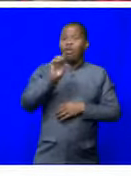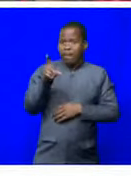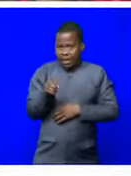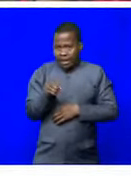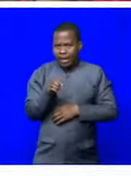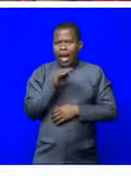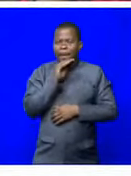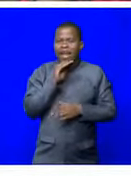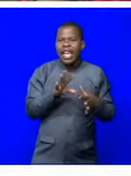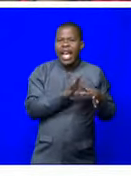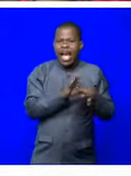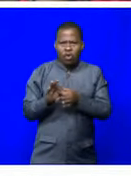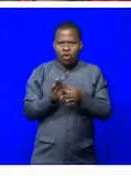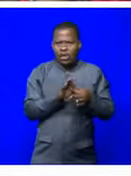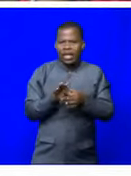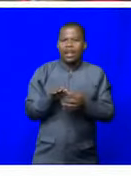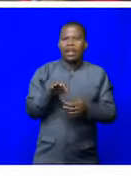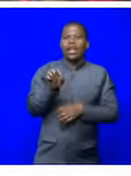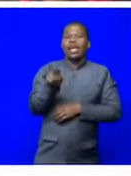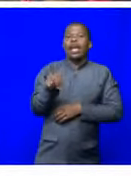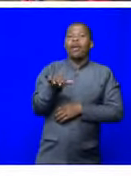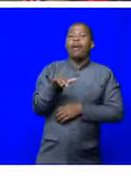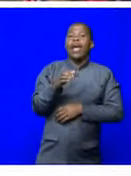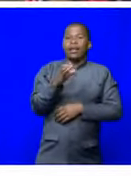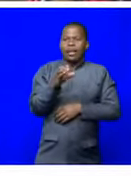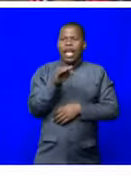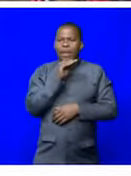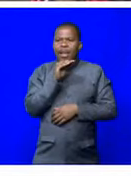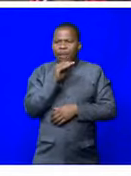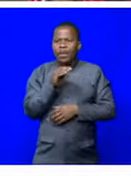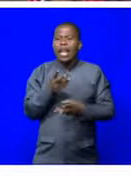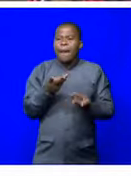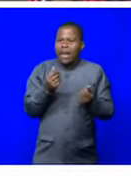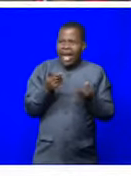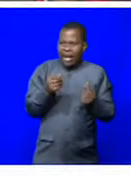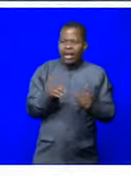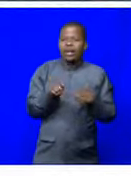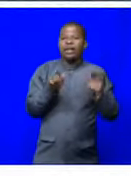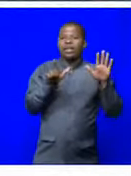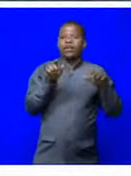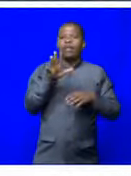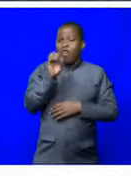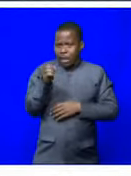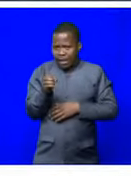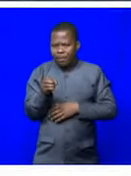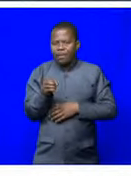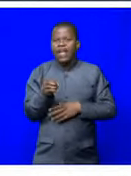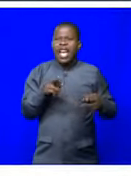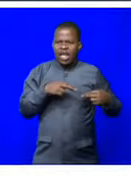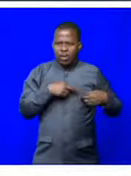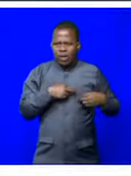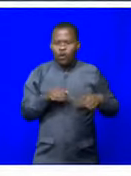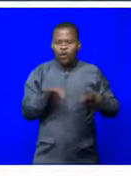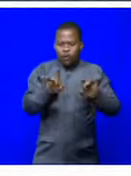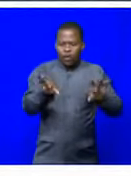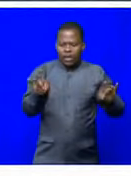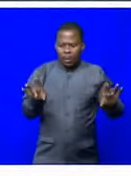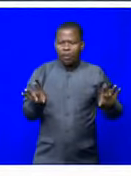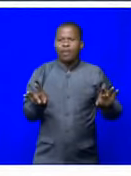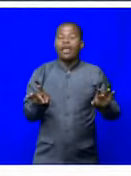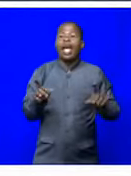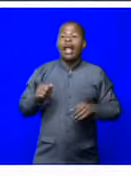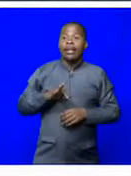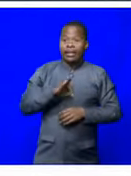tensha iya emiholweni kusale lencane leta usita insha. Umphathi walenhlangano Makhosami